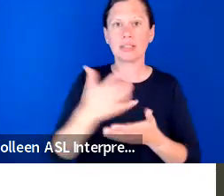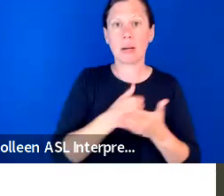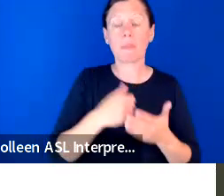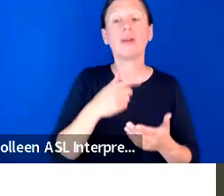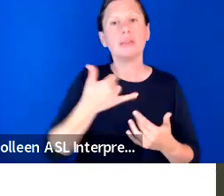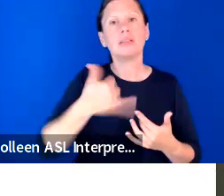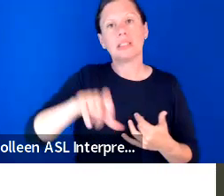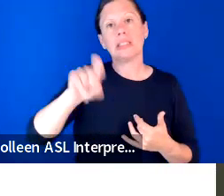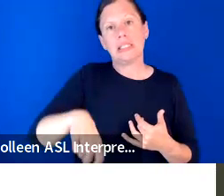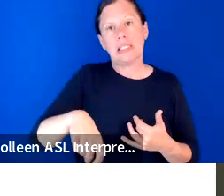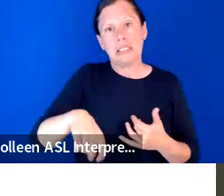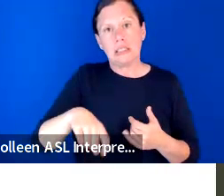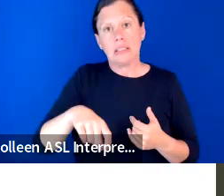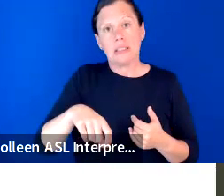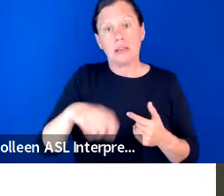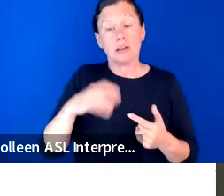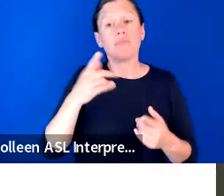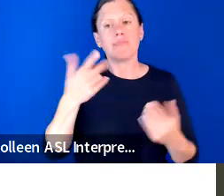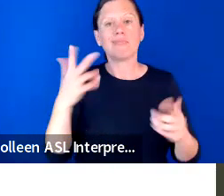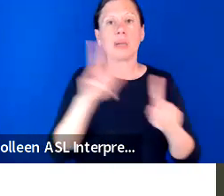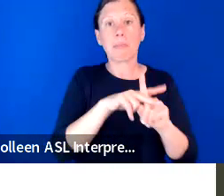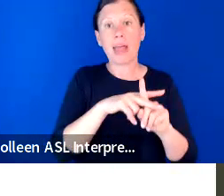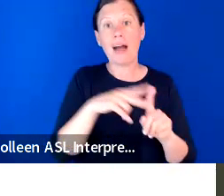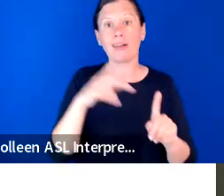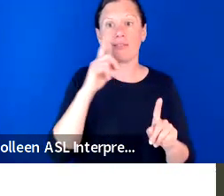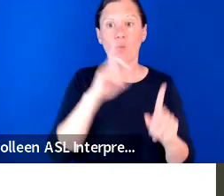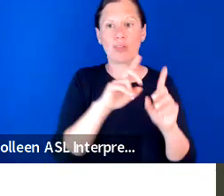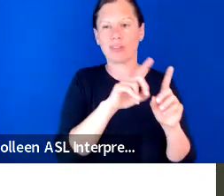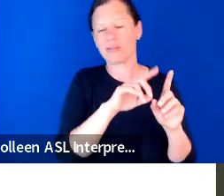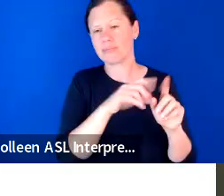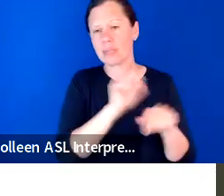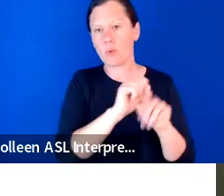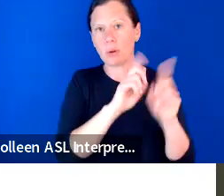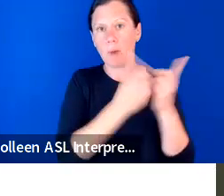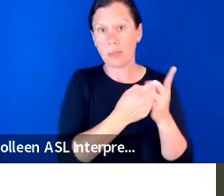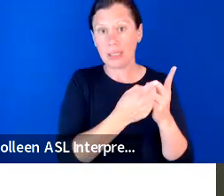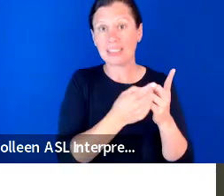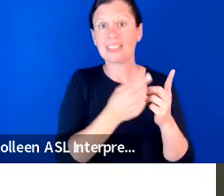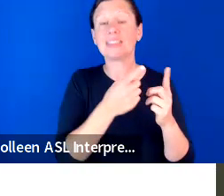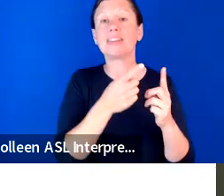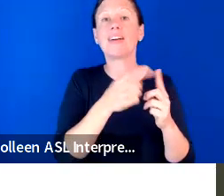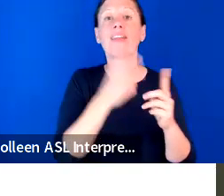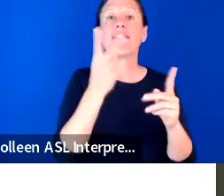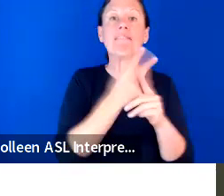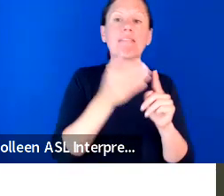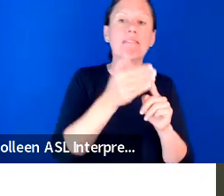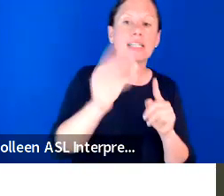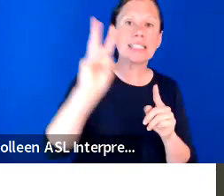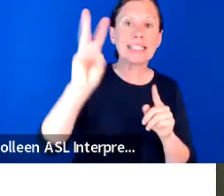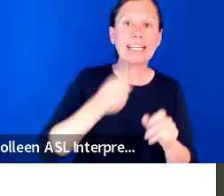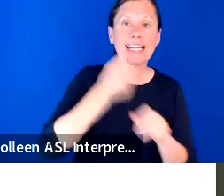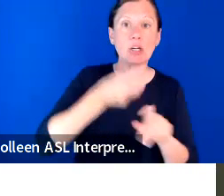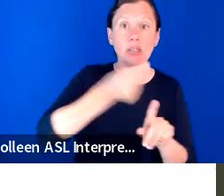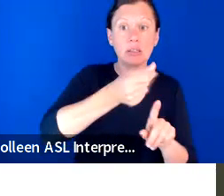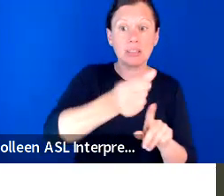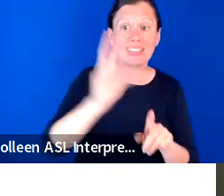applies, the department looks back over the last 6 years, and if you've paid in for at least 3 of them, then you can have early access